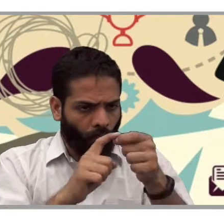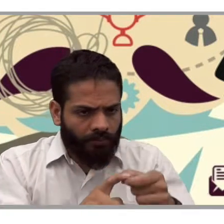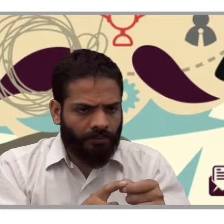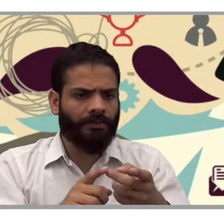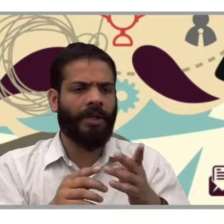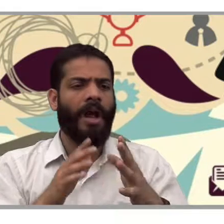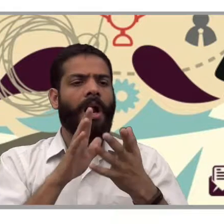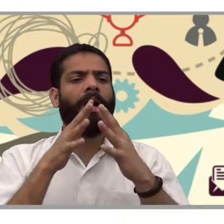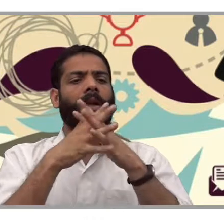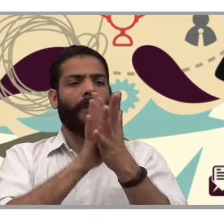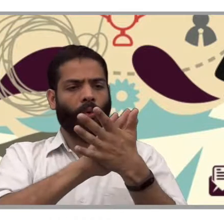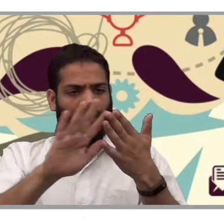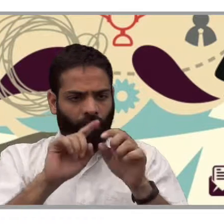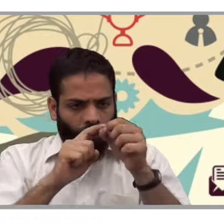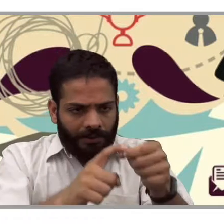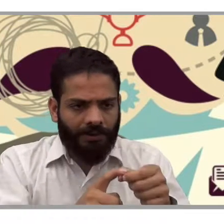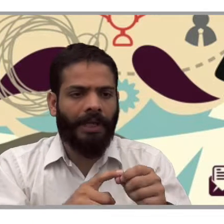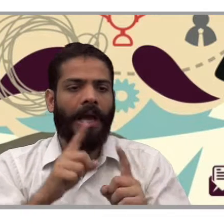distinct expression.